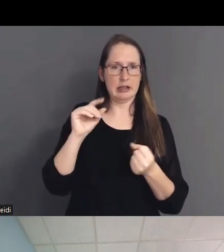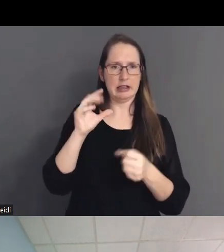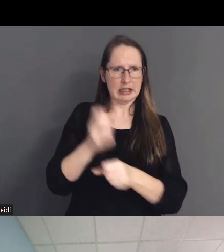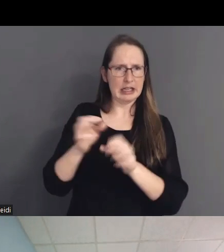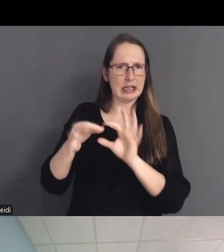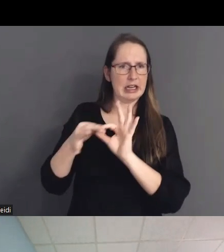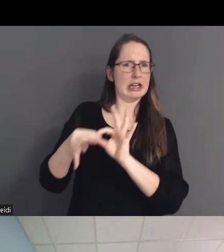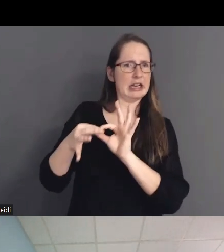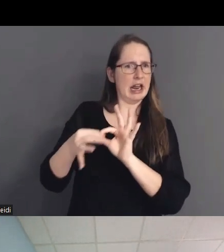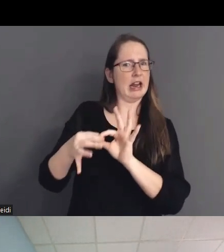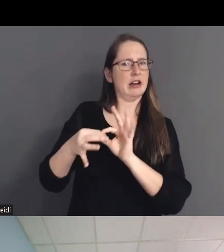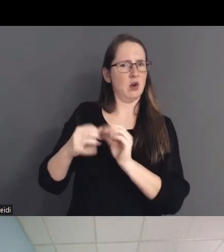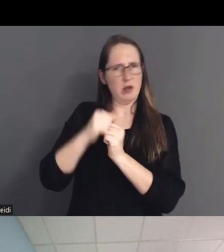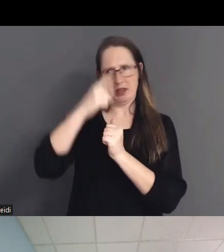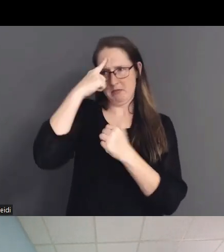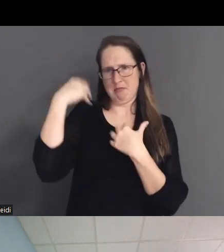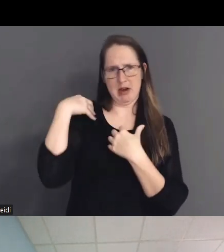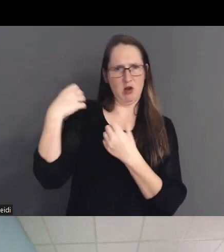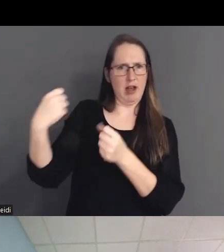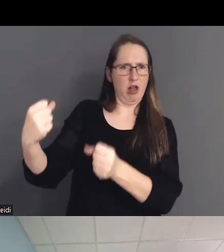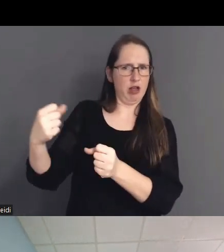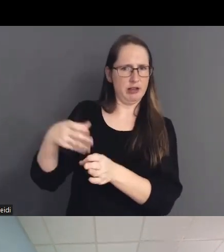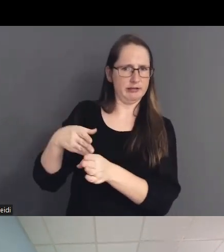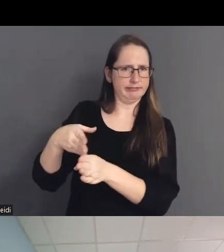connected into the mental health